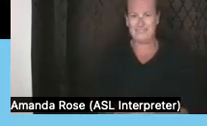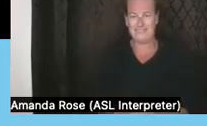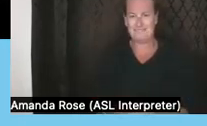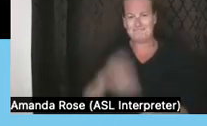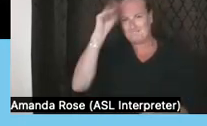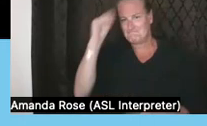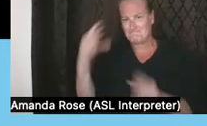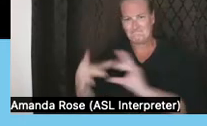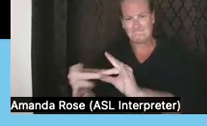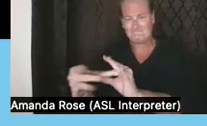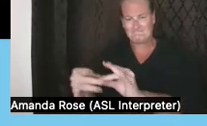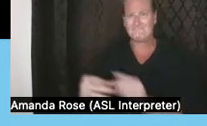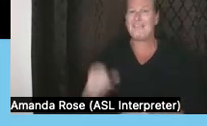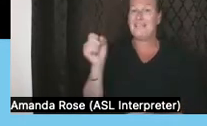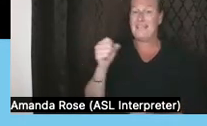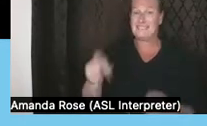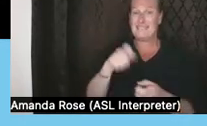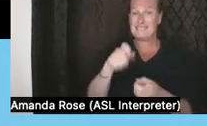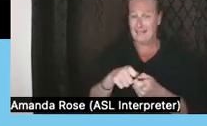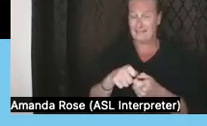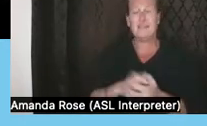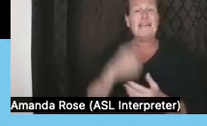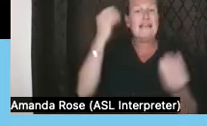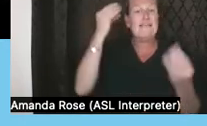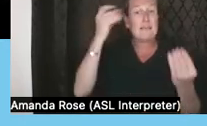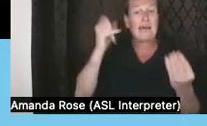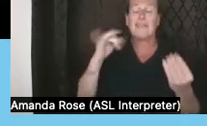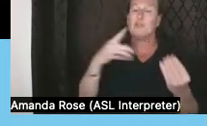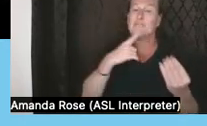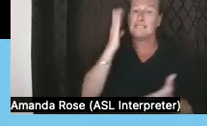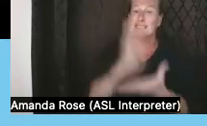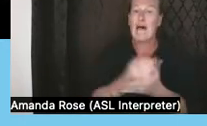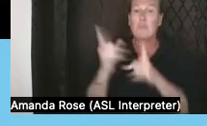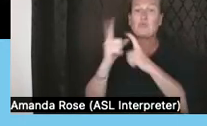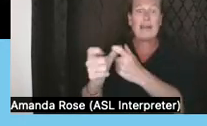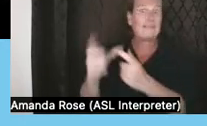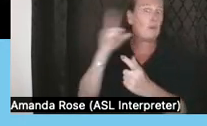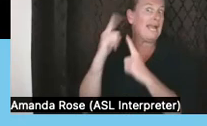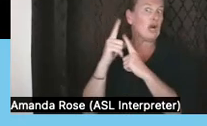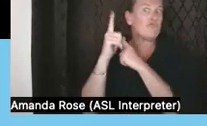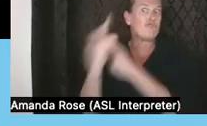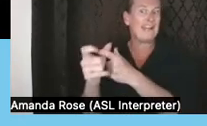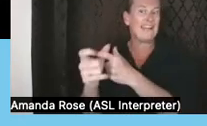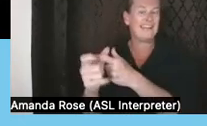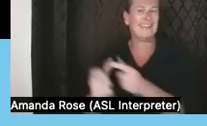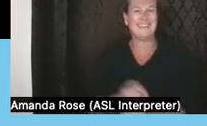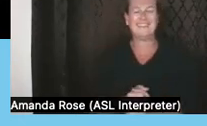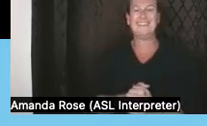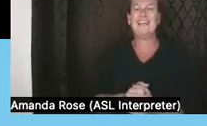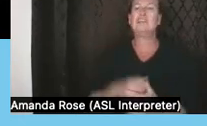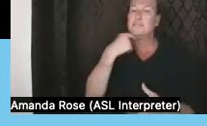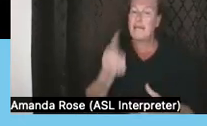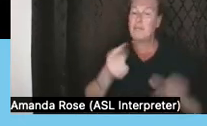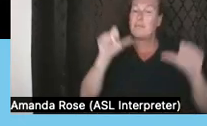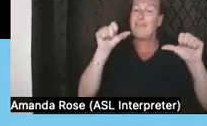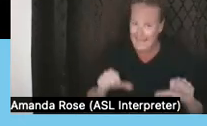Yes. Well, think about it. If you're telling them to stop running, the last word they're going to hear is running, right? So you always want to tell them what they can be.